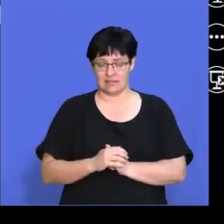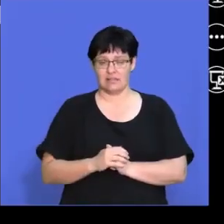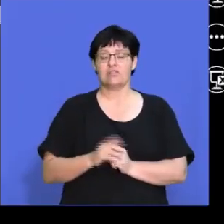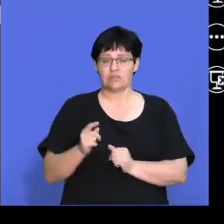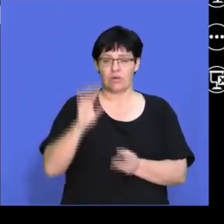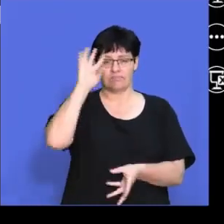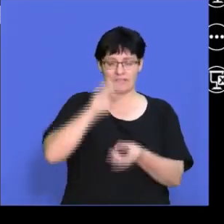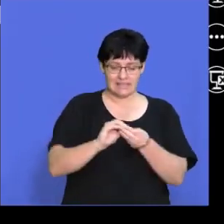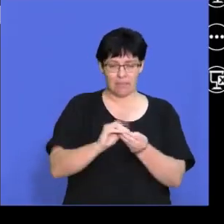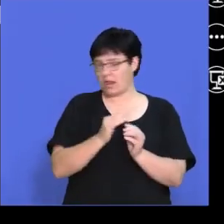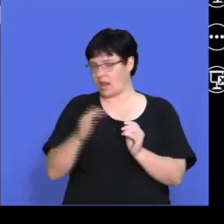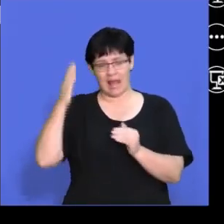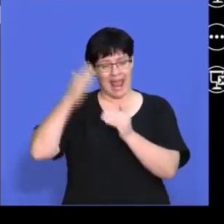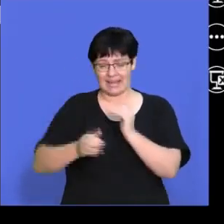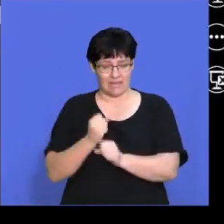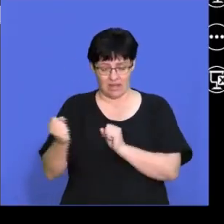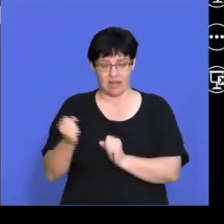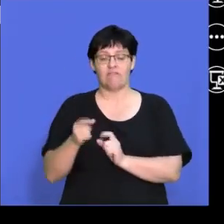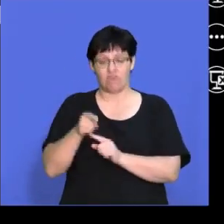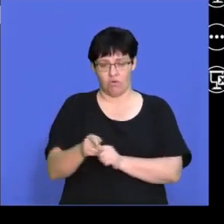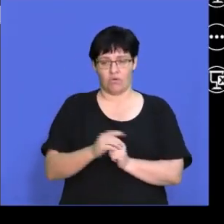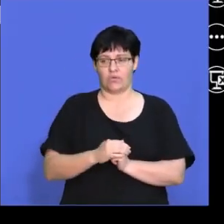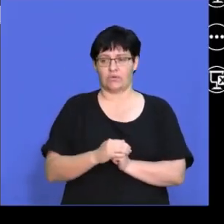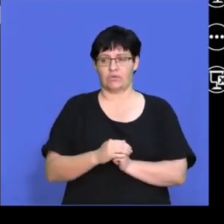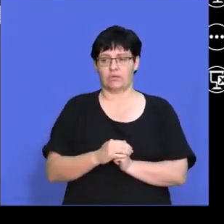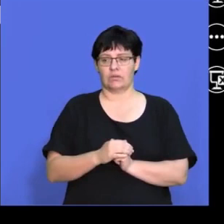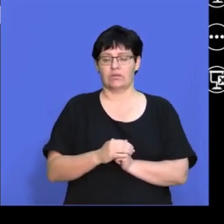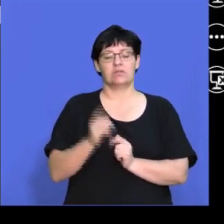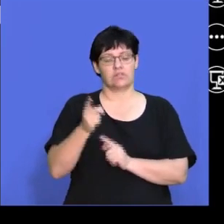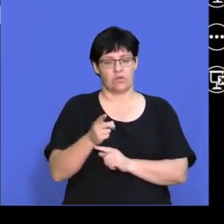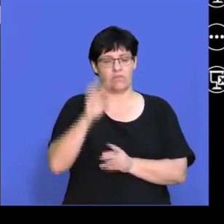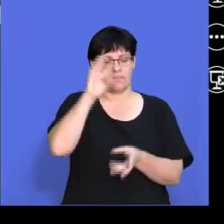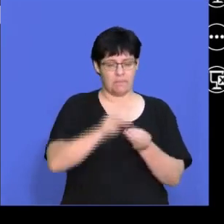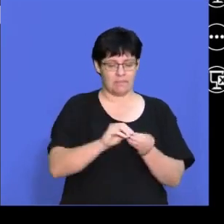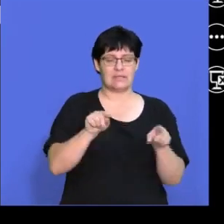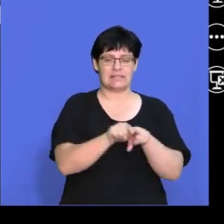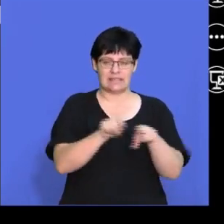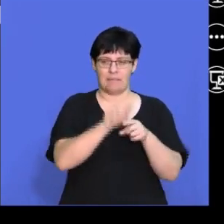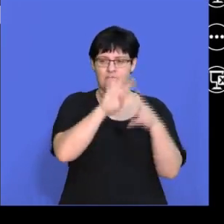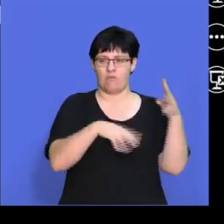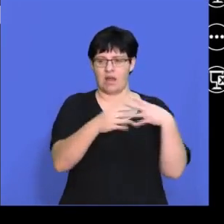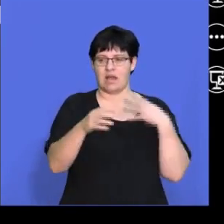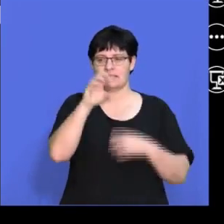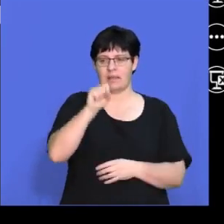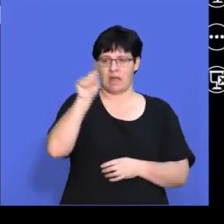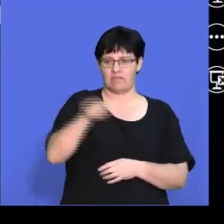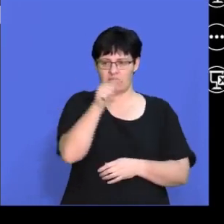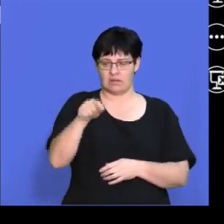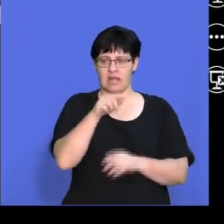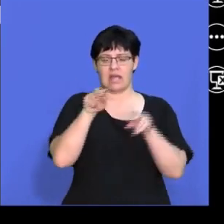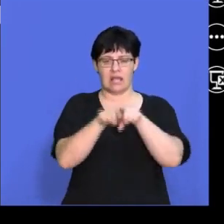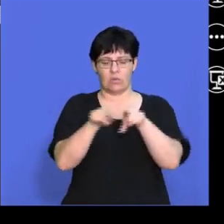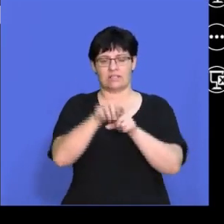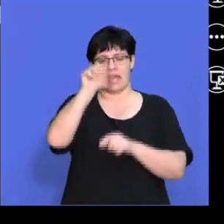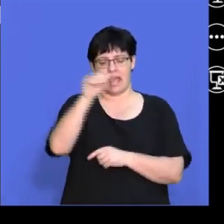again, sum to infinity of this series. So sum to infinity, we're going to use the same formula, which is a